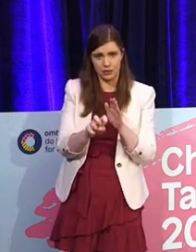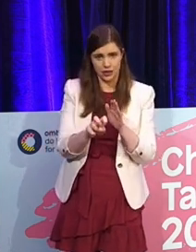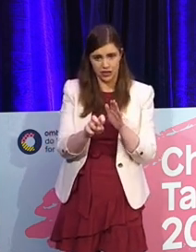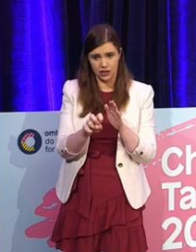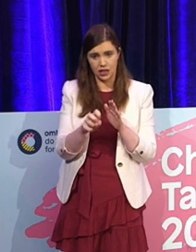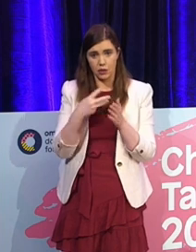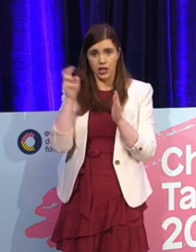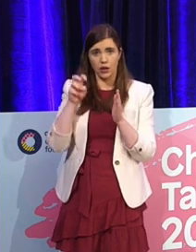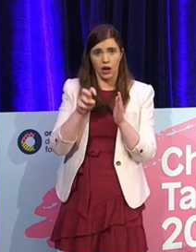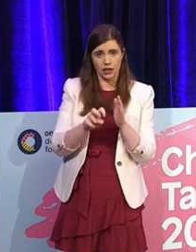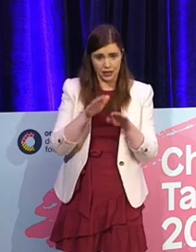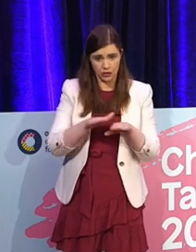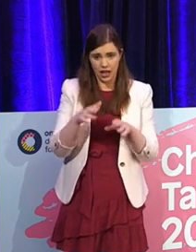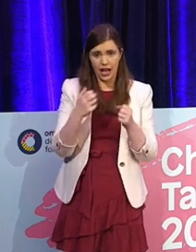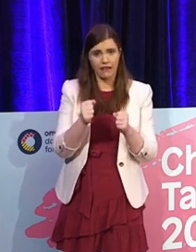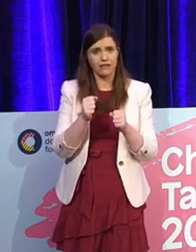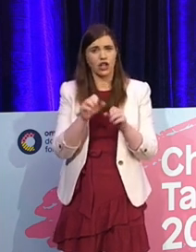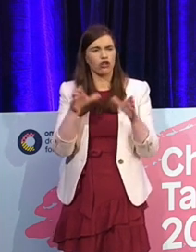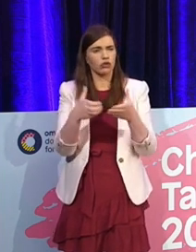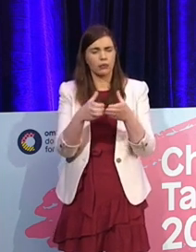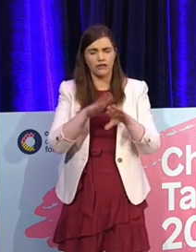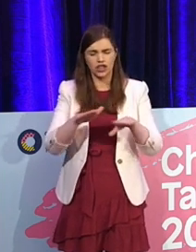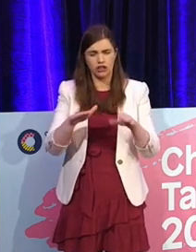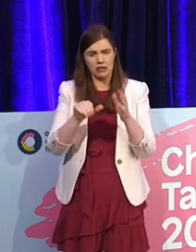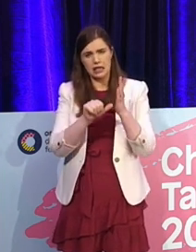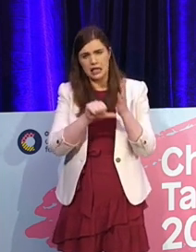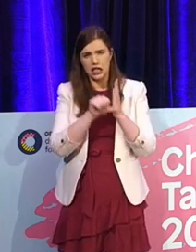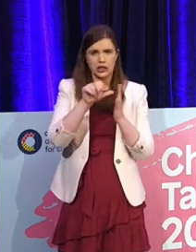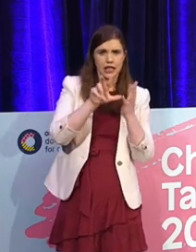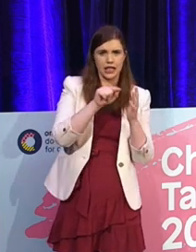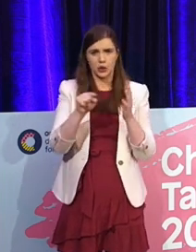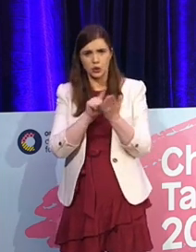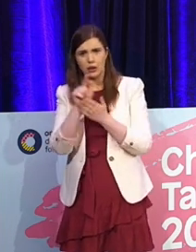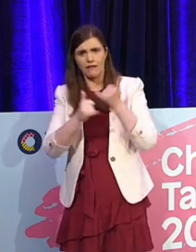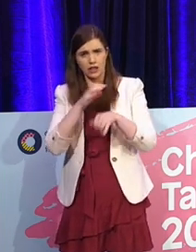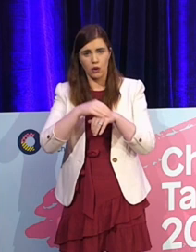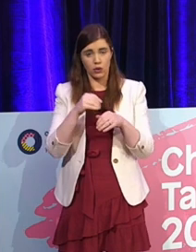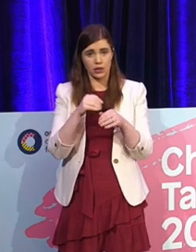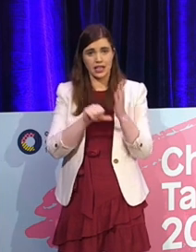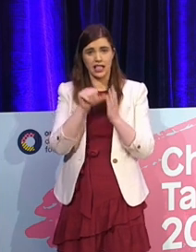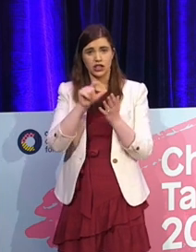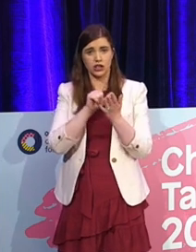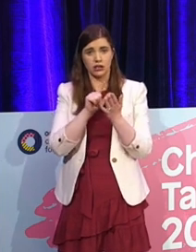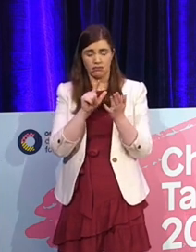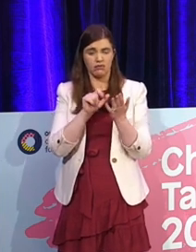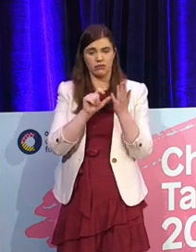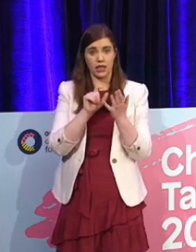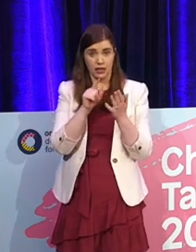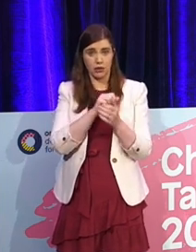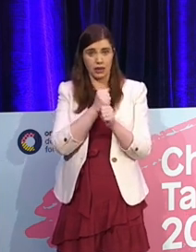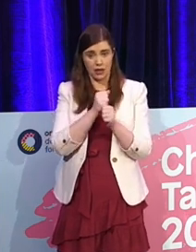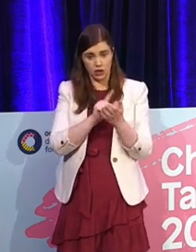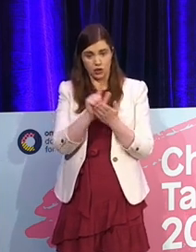coming downstairs, I knew there was a group of children. The children were about 8 to 12 years of age. There was only about 12 of them. But when I came around the corner, they were making enough noise for